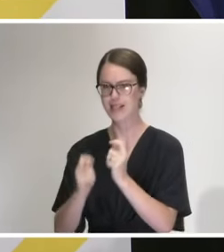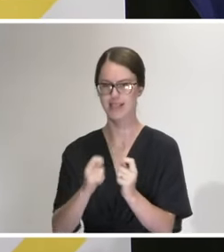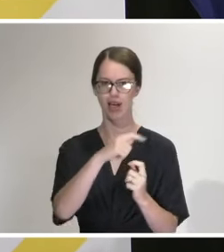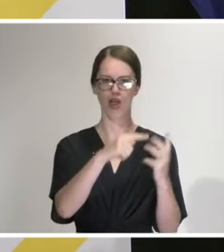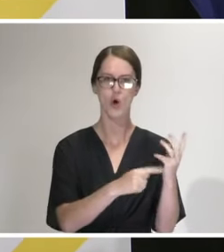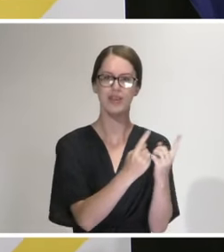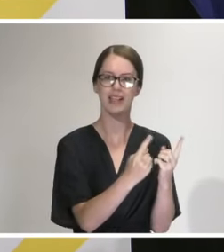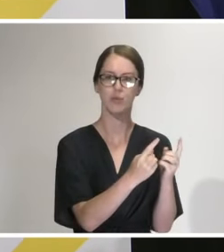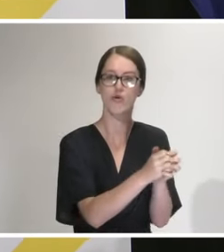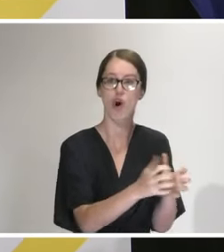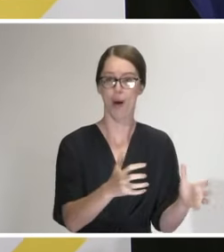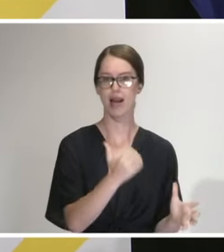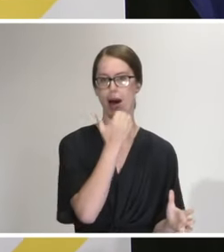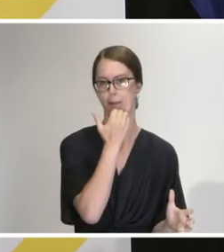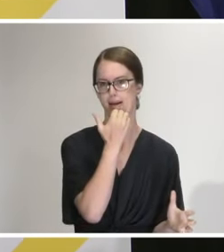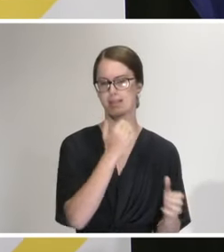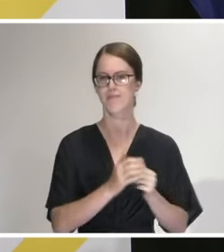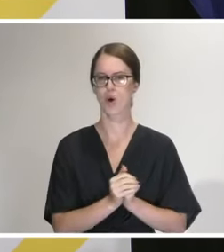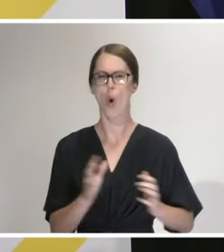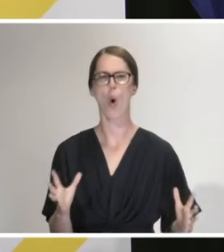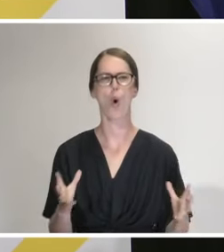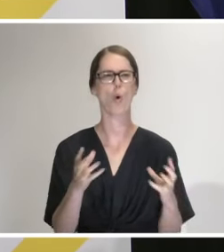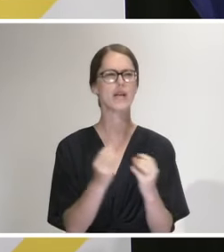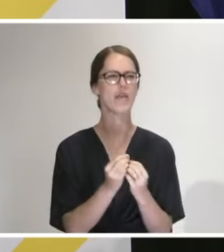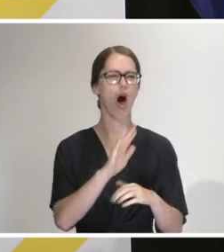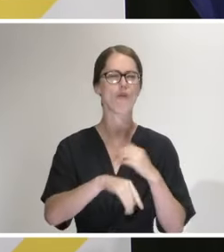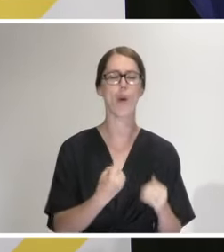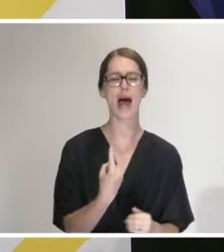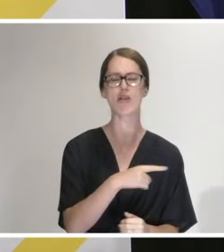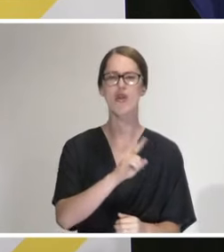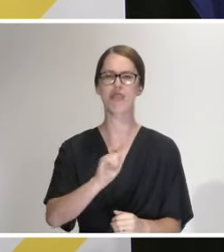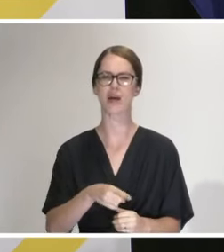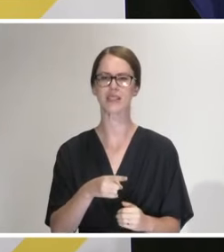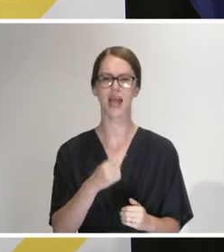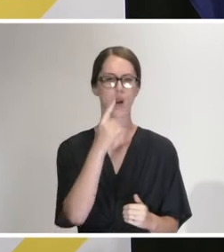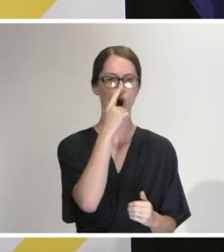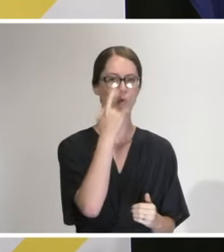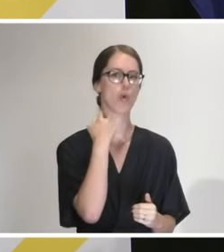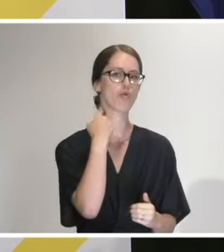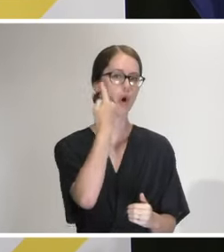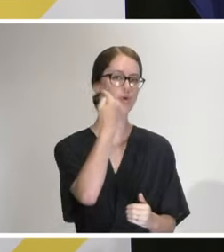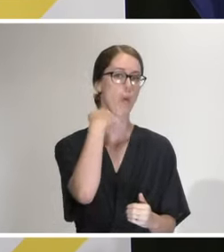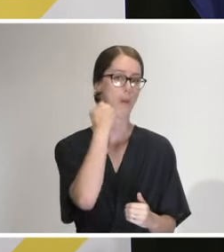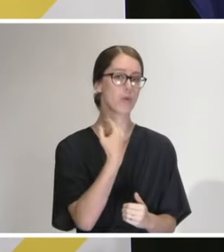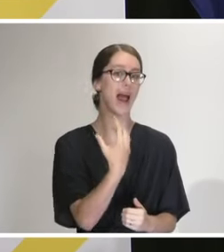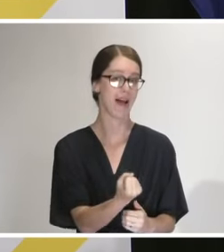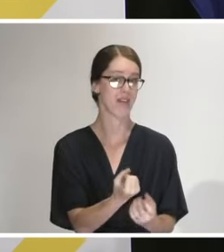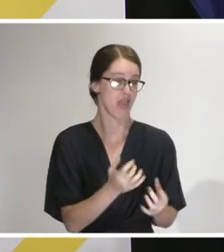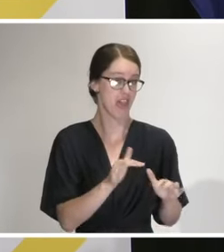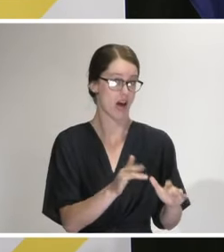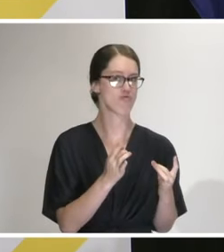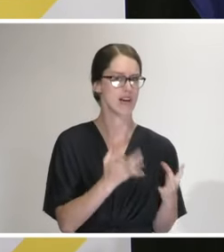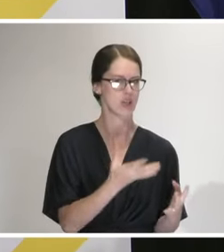and that includes swabs. So altogether we have more than 100,000 nasal and throat swabs in stock, and